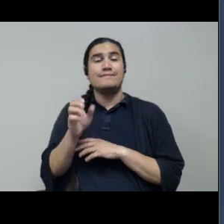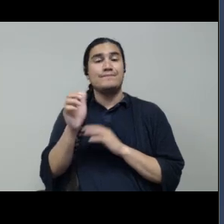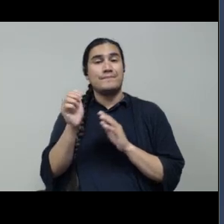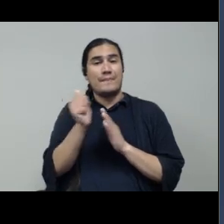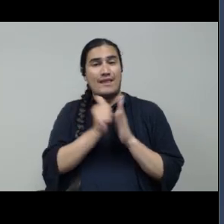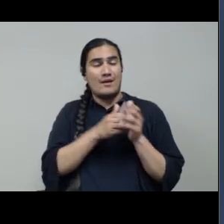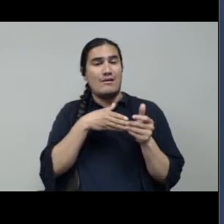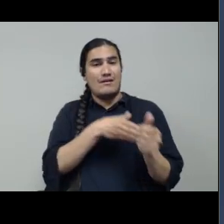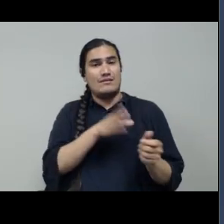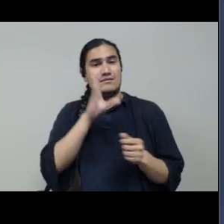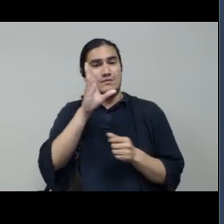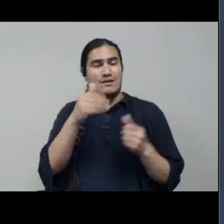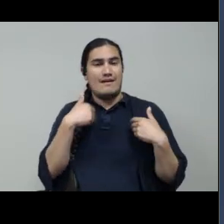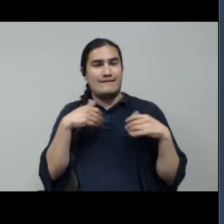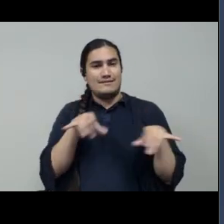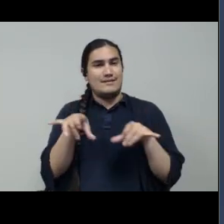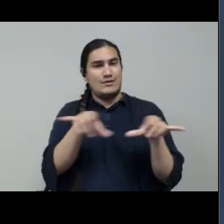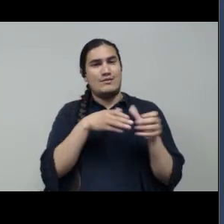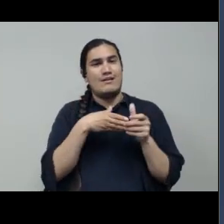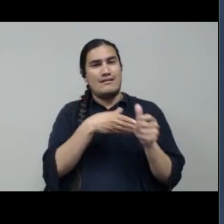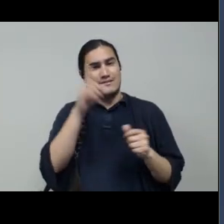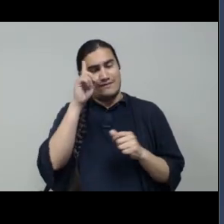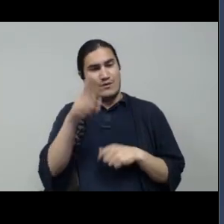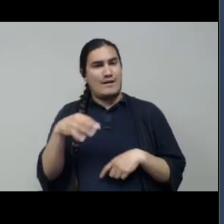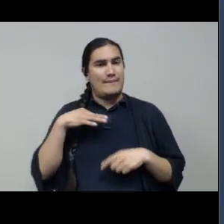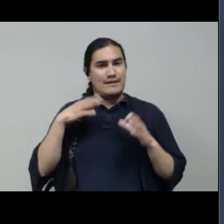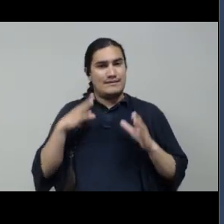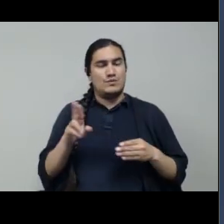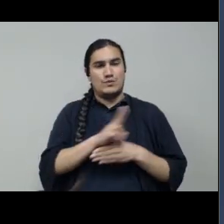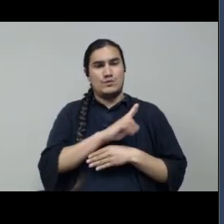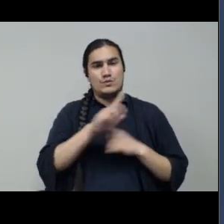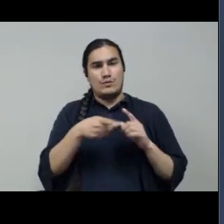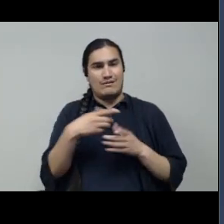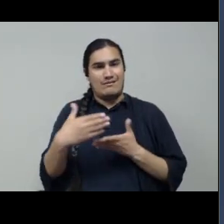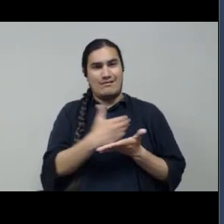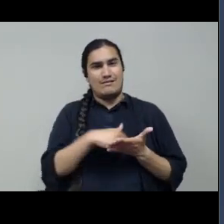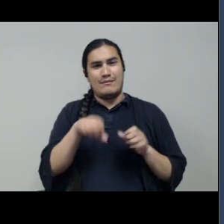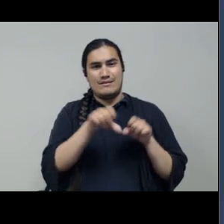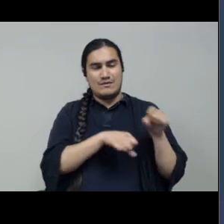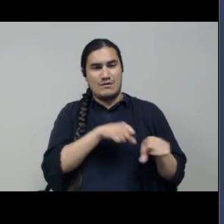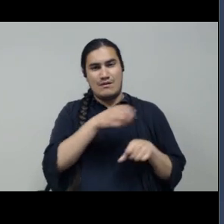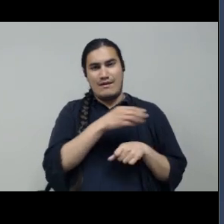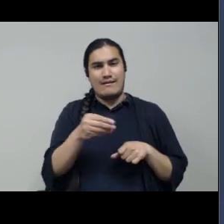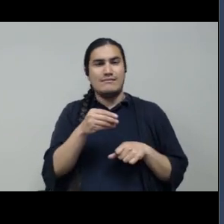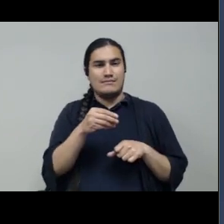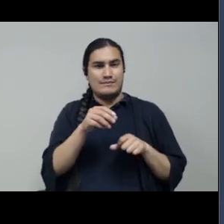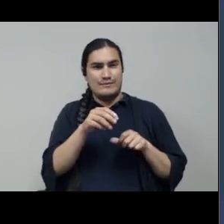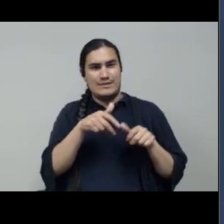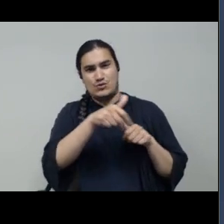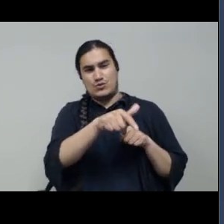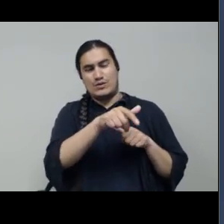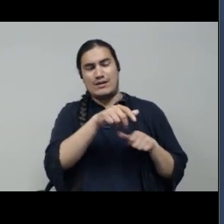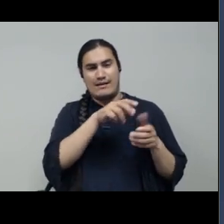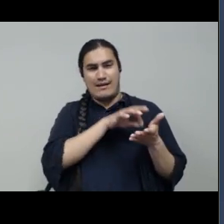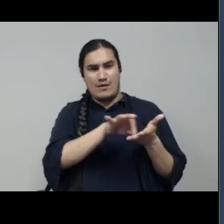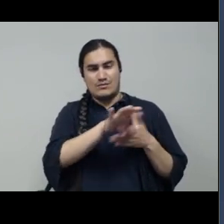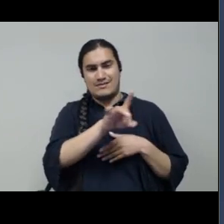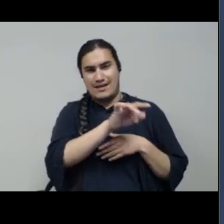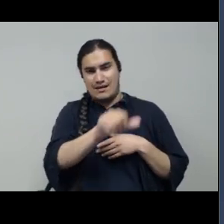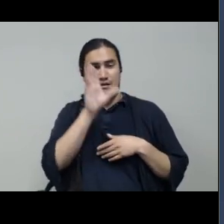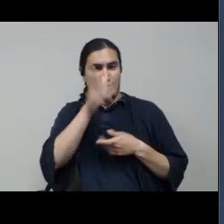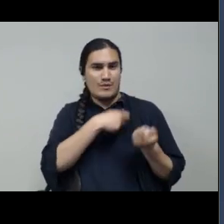will provide a standardized guidance for applicants to use when collecting bicycle and pedestrian count data. This will replace the